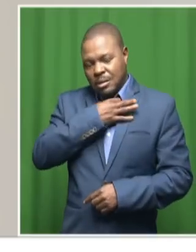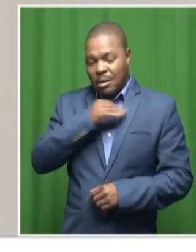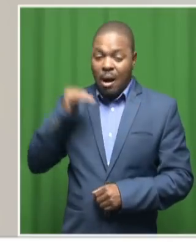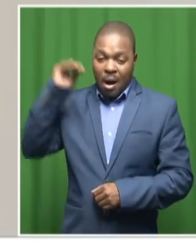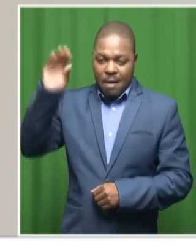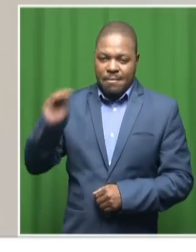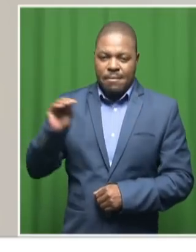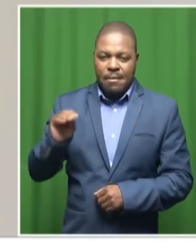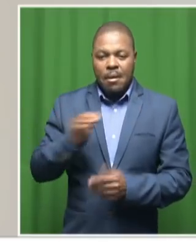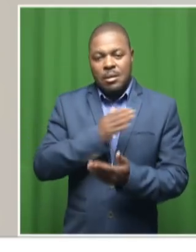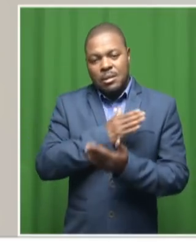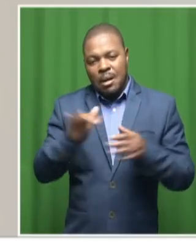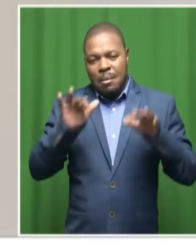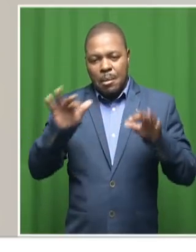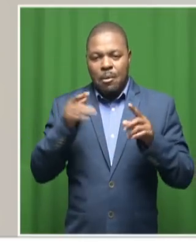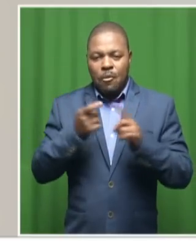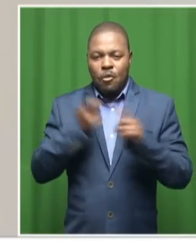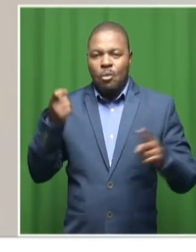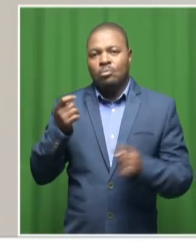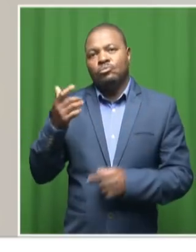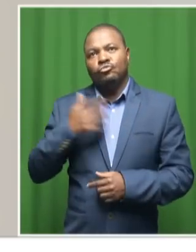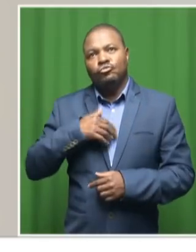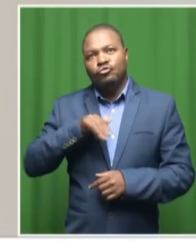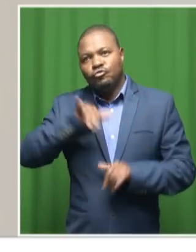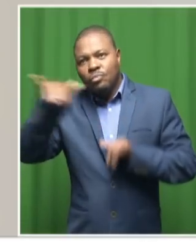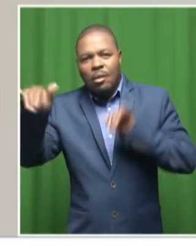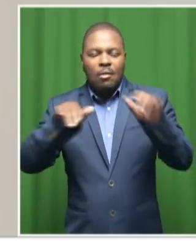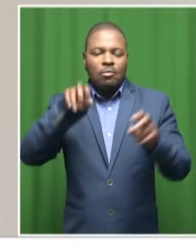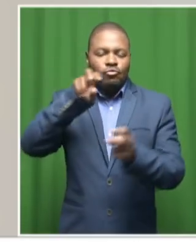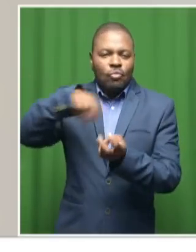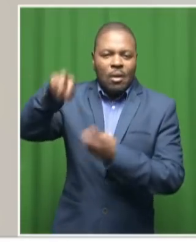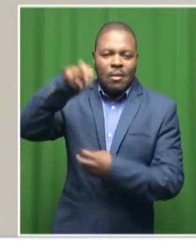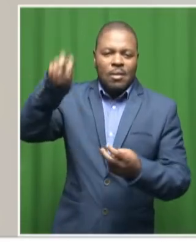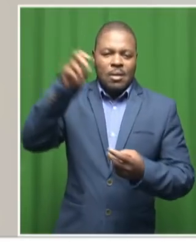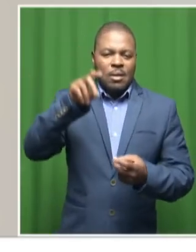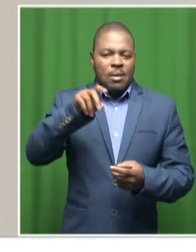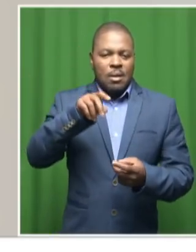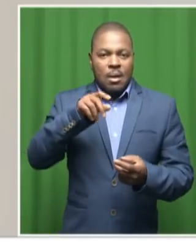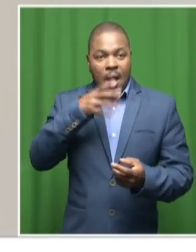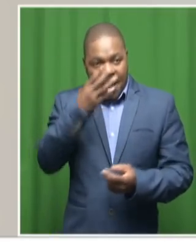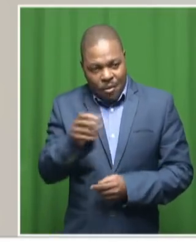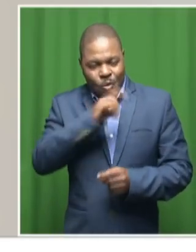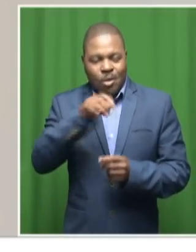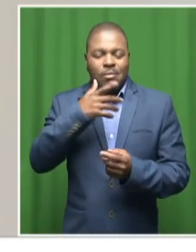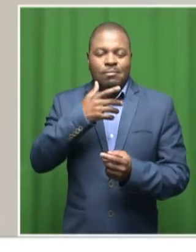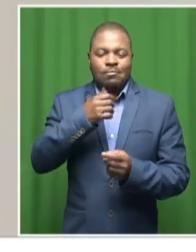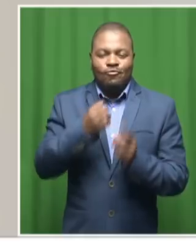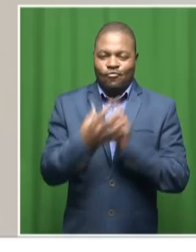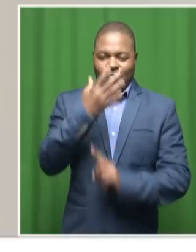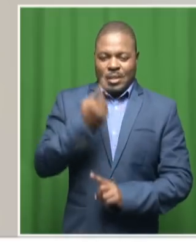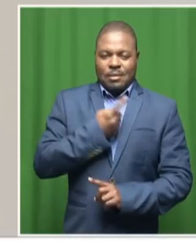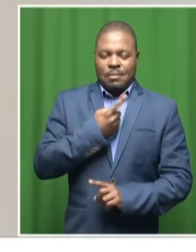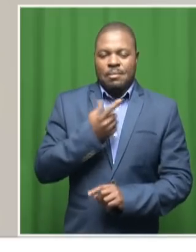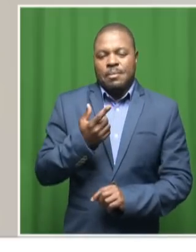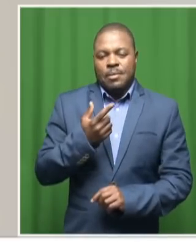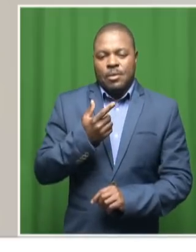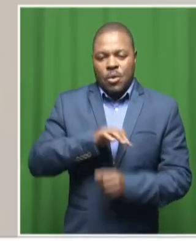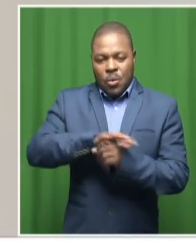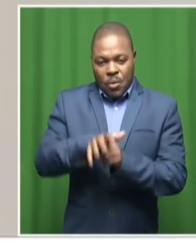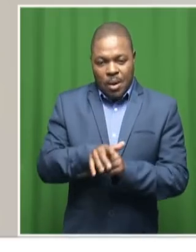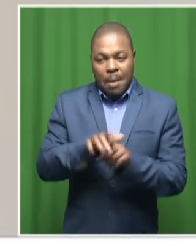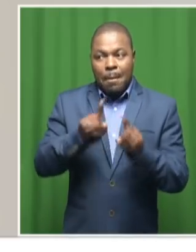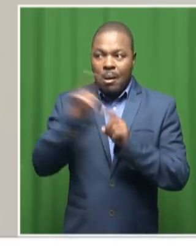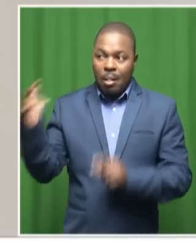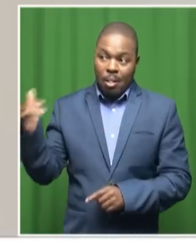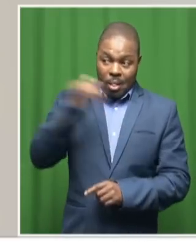that some people who are traveling will be traveling with COVID infections. As I've mentioned, the infections they're likely to come